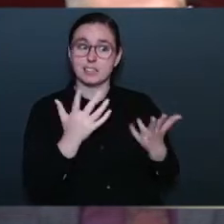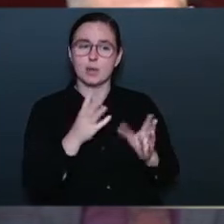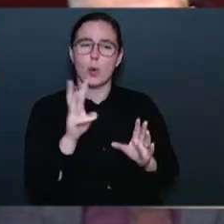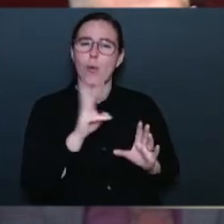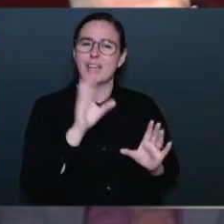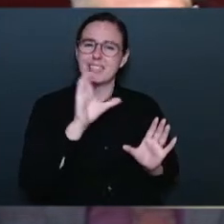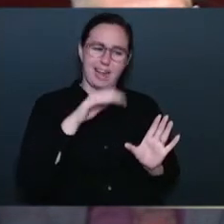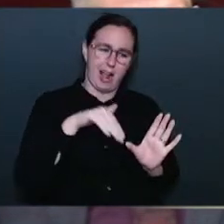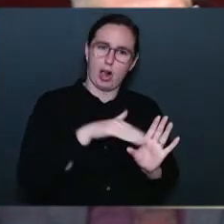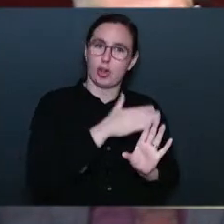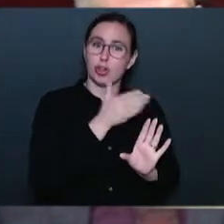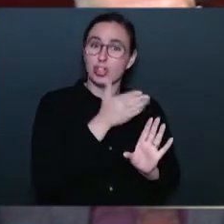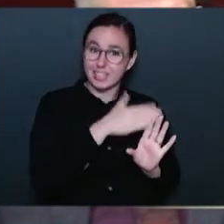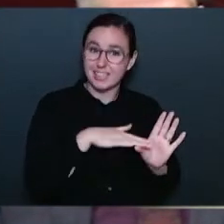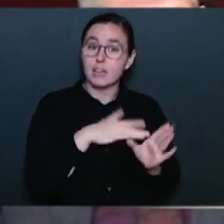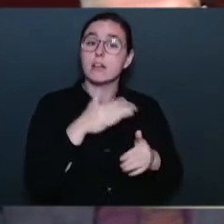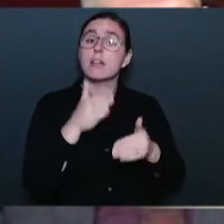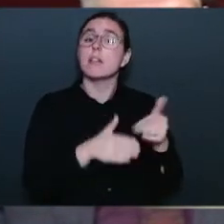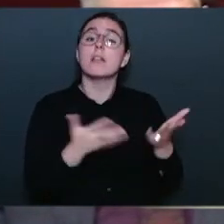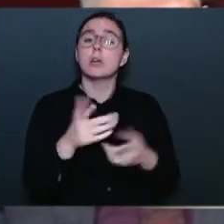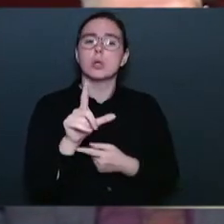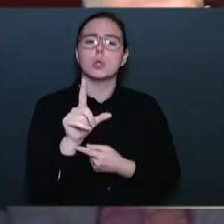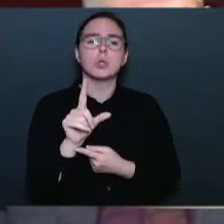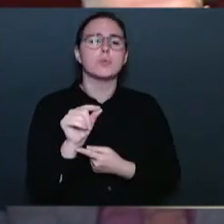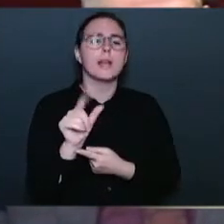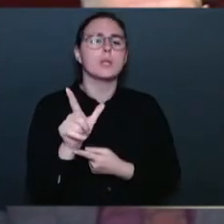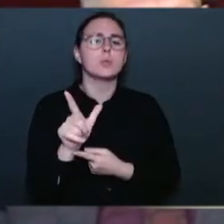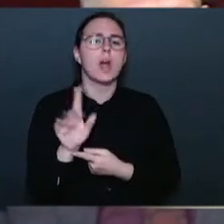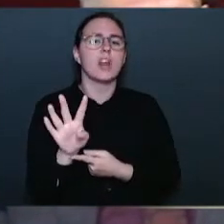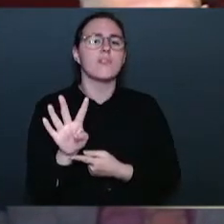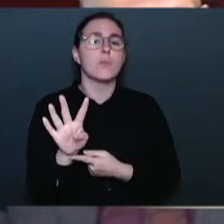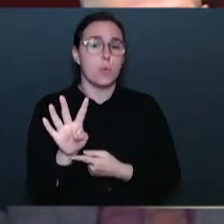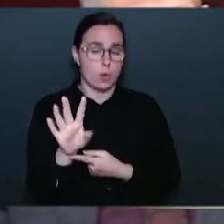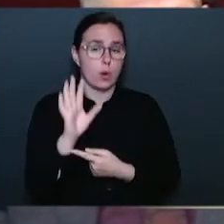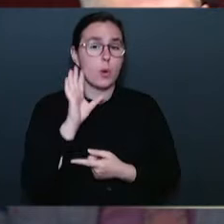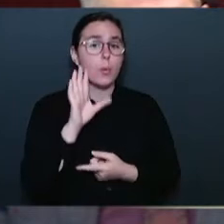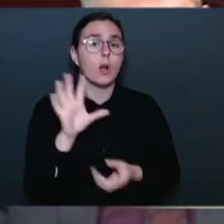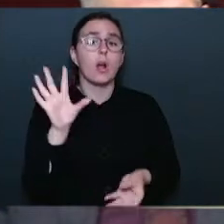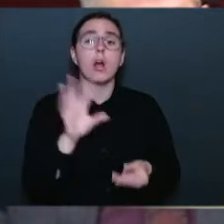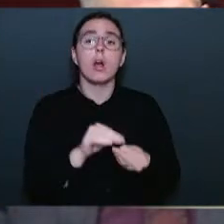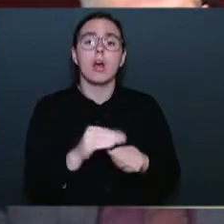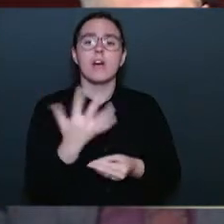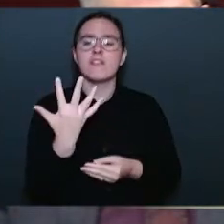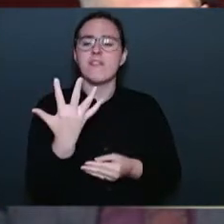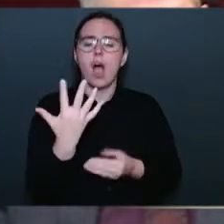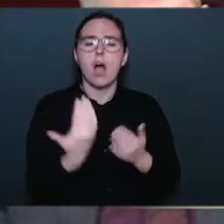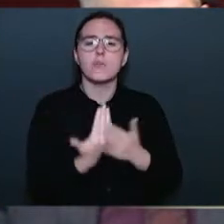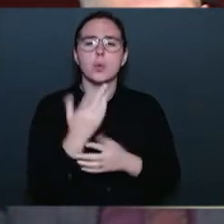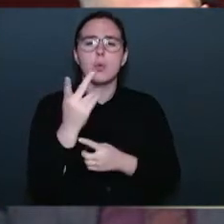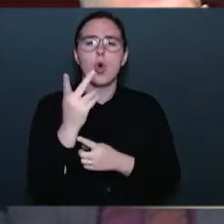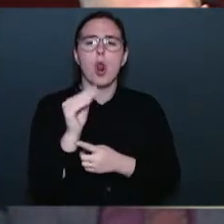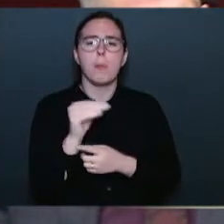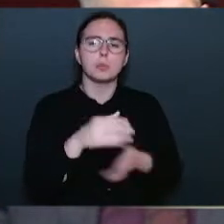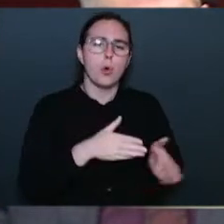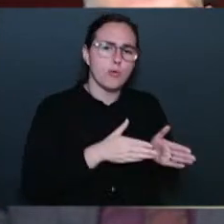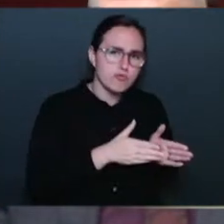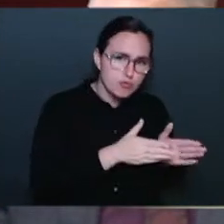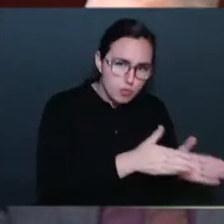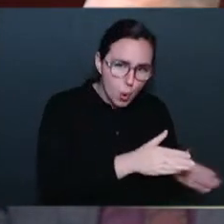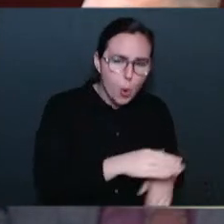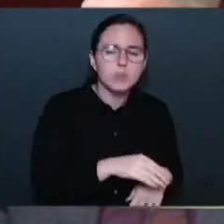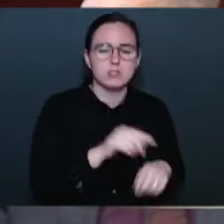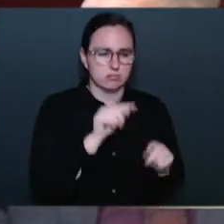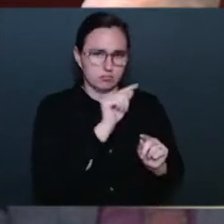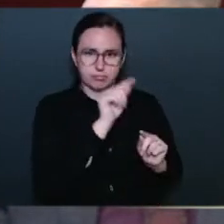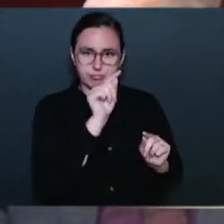five new kilometers of Road five kilometers upgrade to the transcanta highway and six new interchanges but Mr Speaker under NDP social